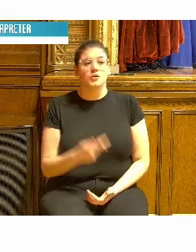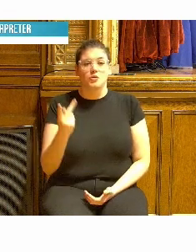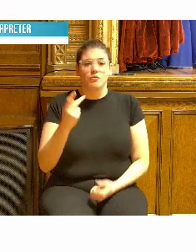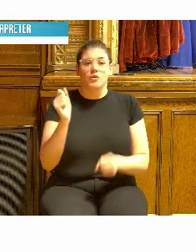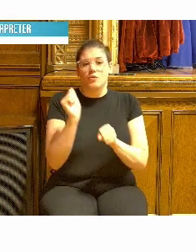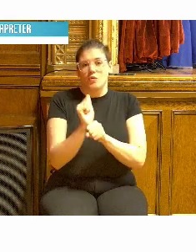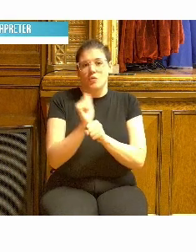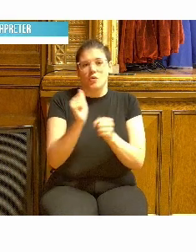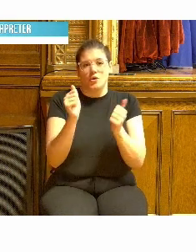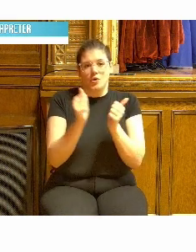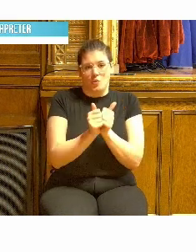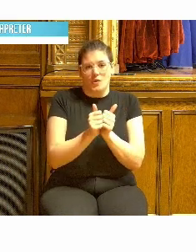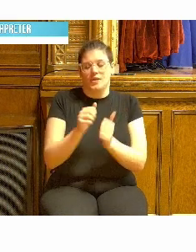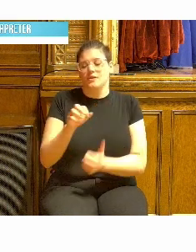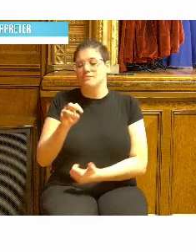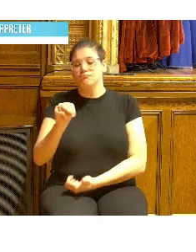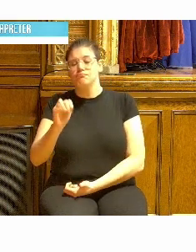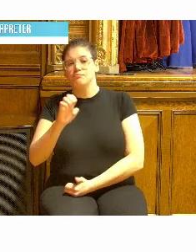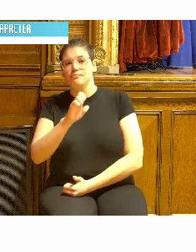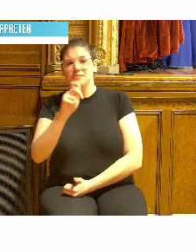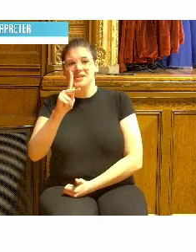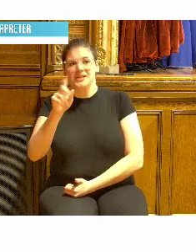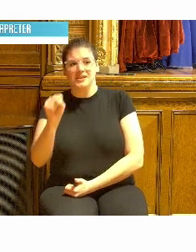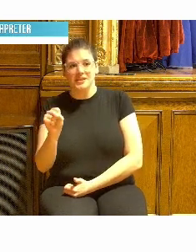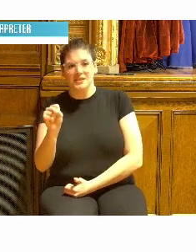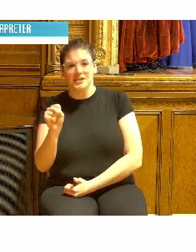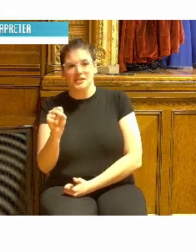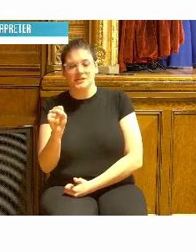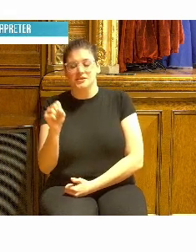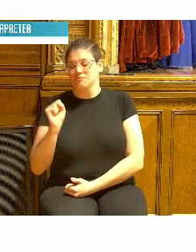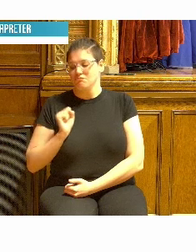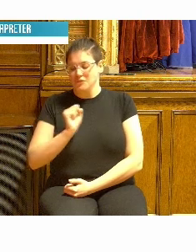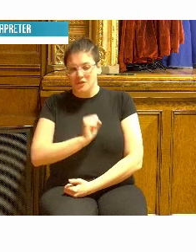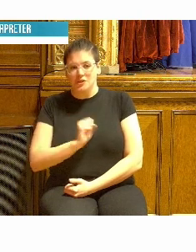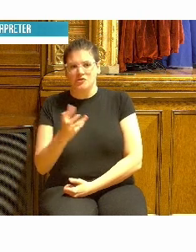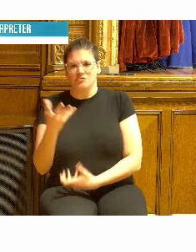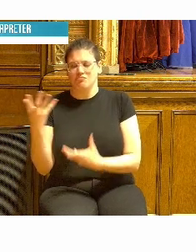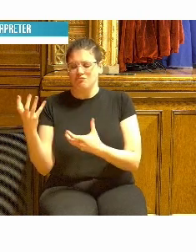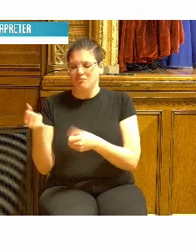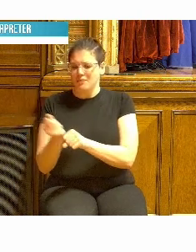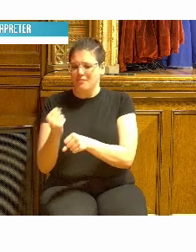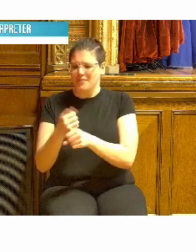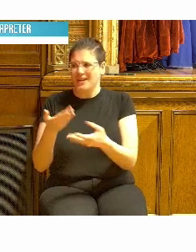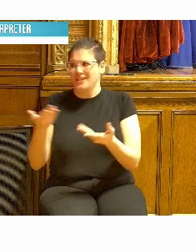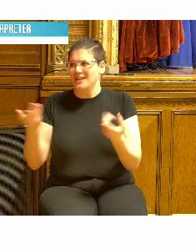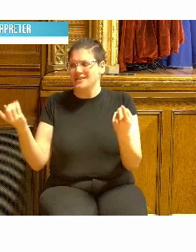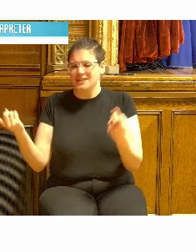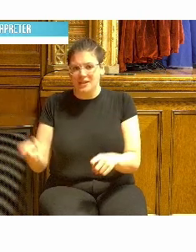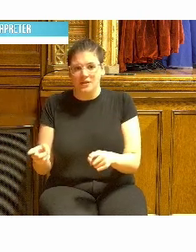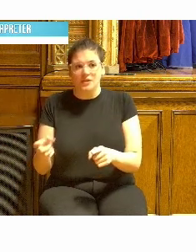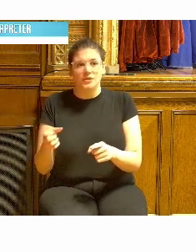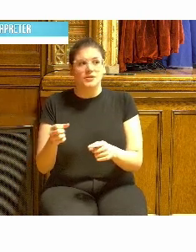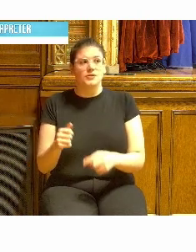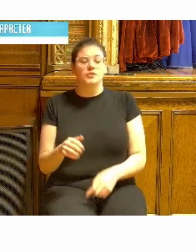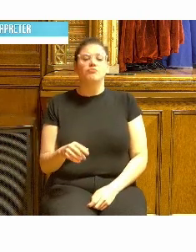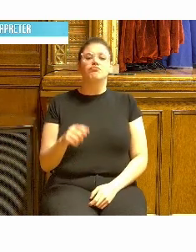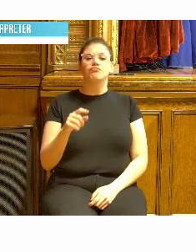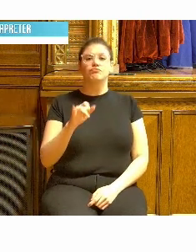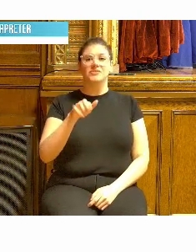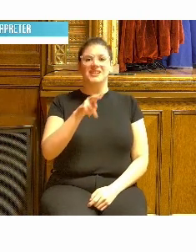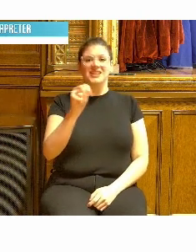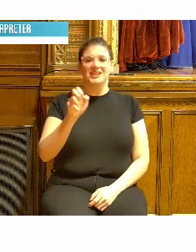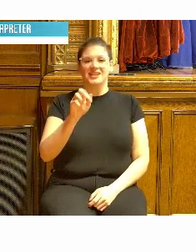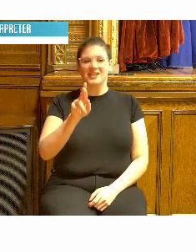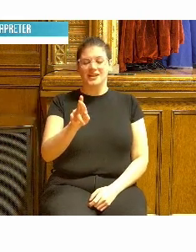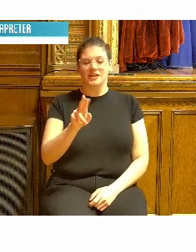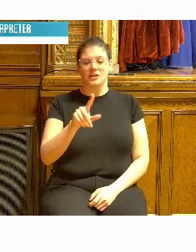like Demond Meeks, Senator, to make things happen, to make sure that the communities just north of the inner loop are